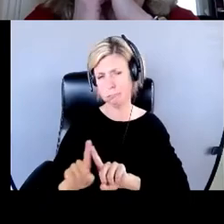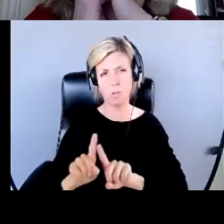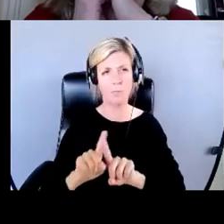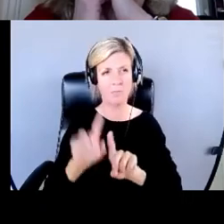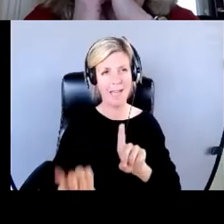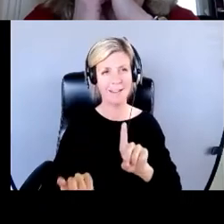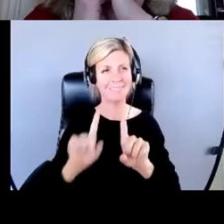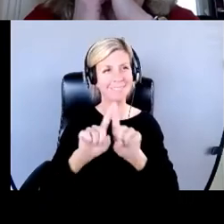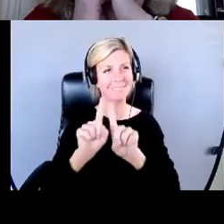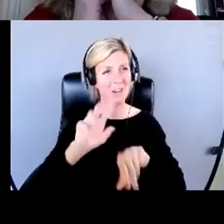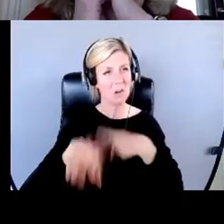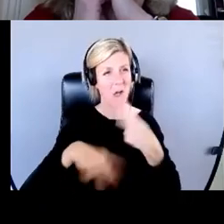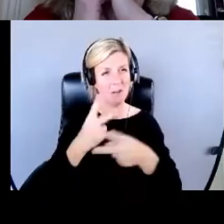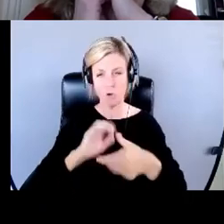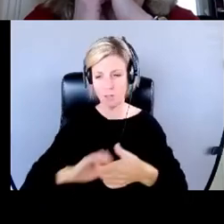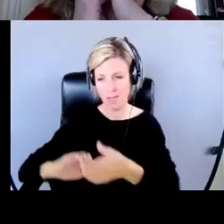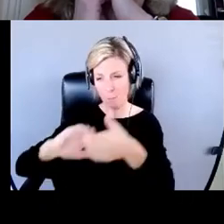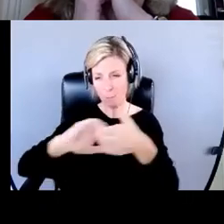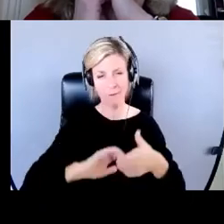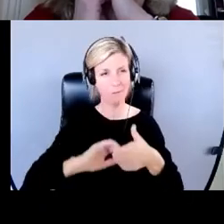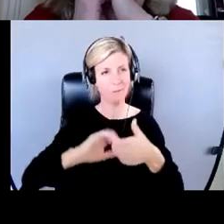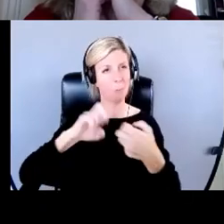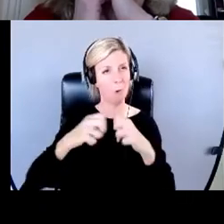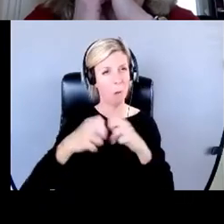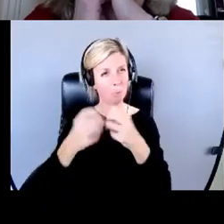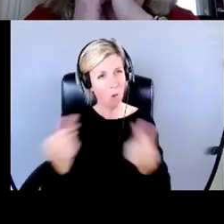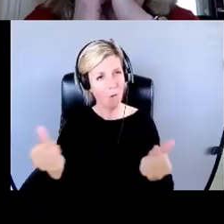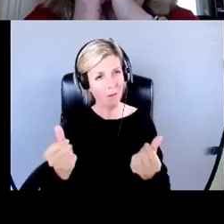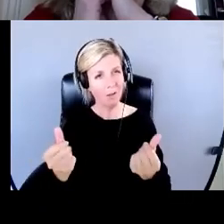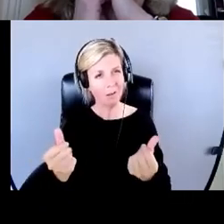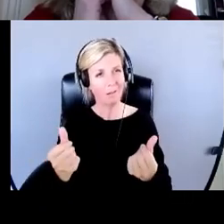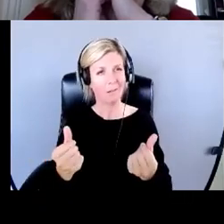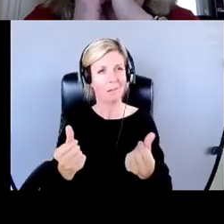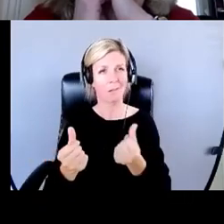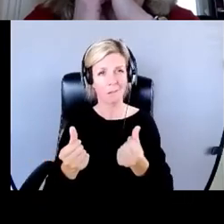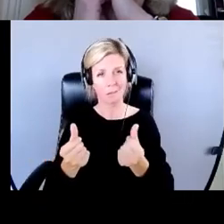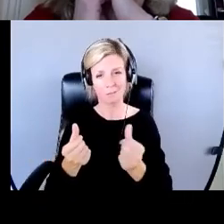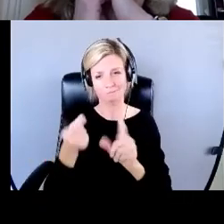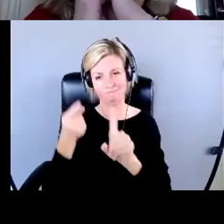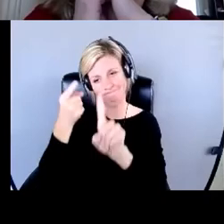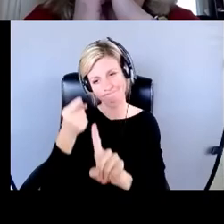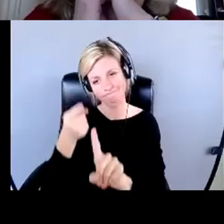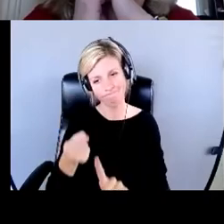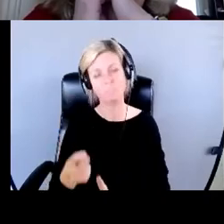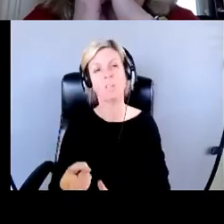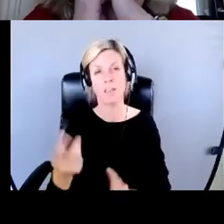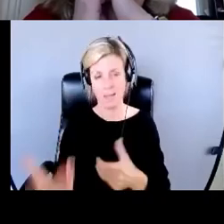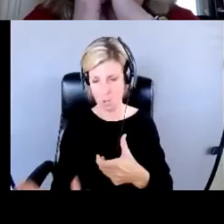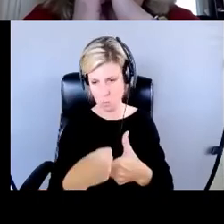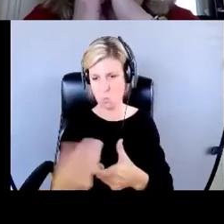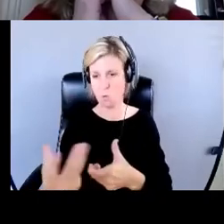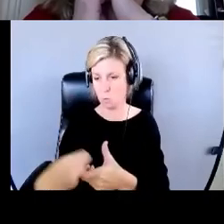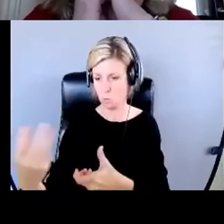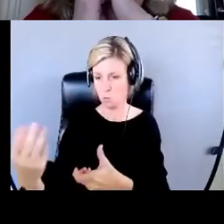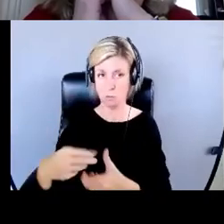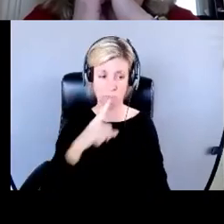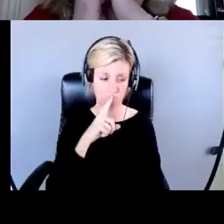and problem solving, I think we're pretty safe to say are in there and is very person-centered